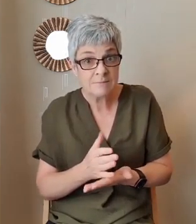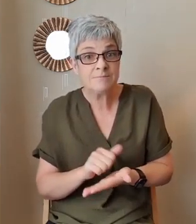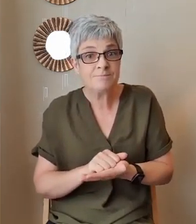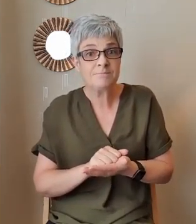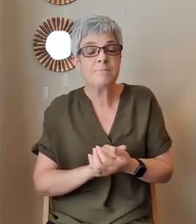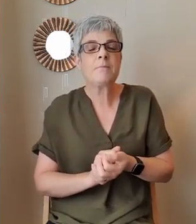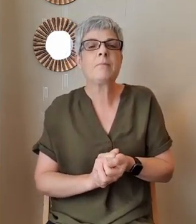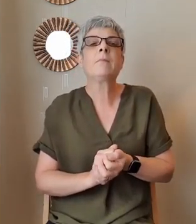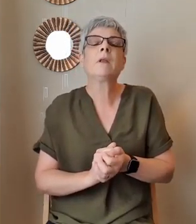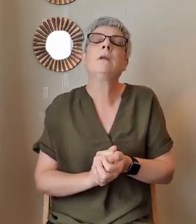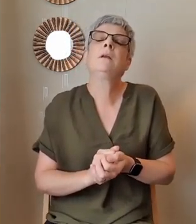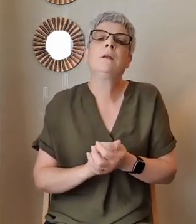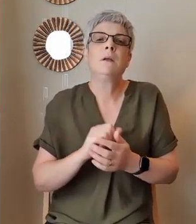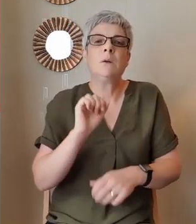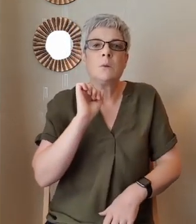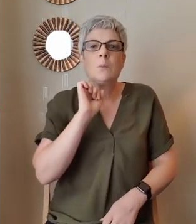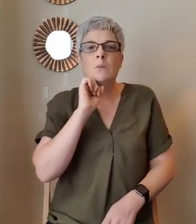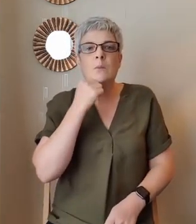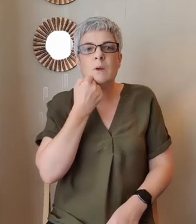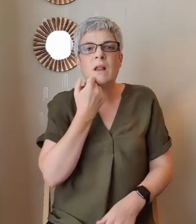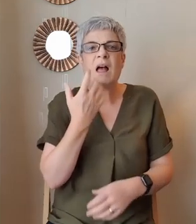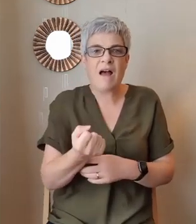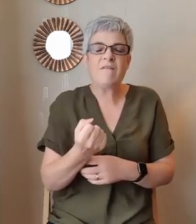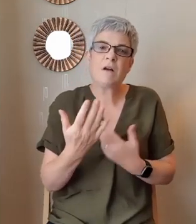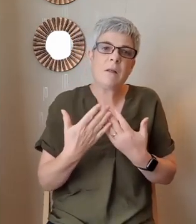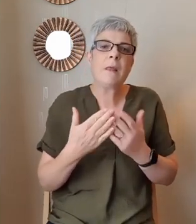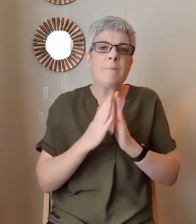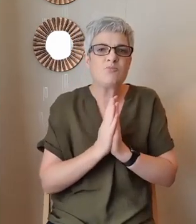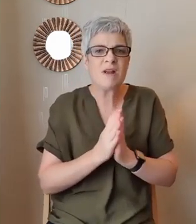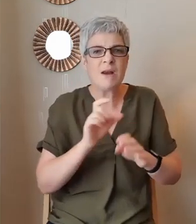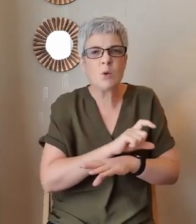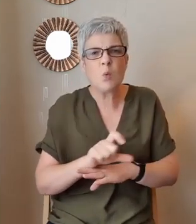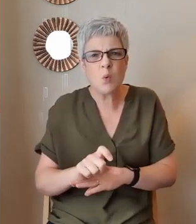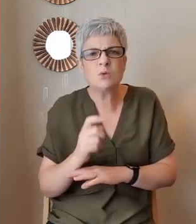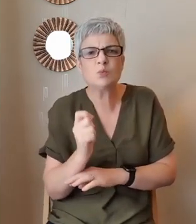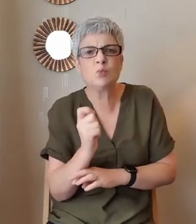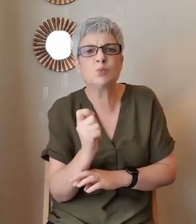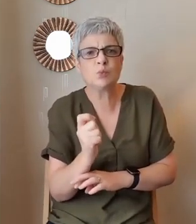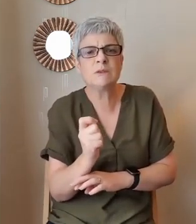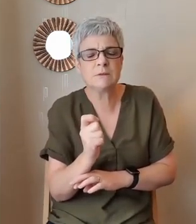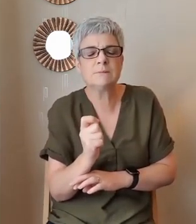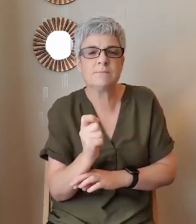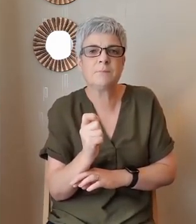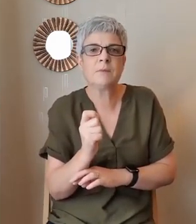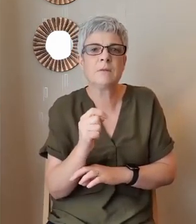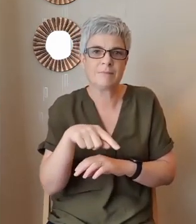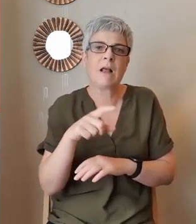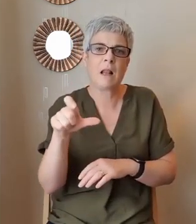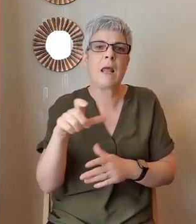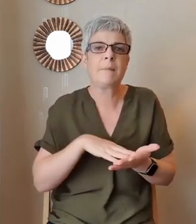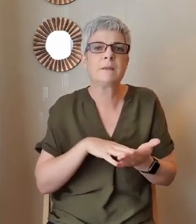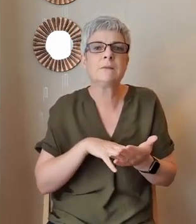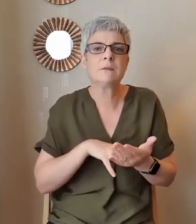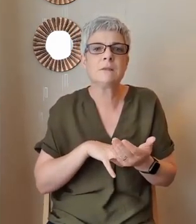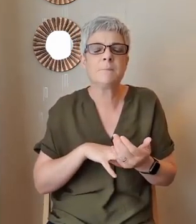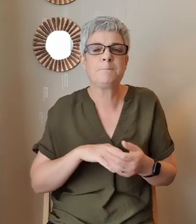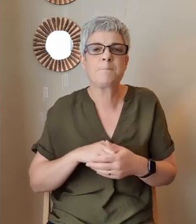We're going to be running another of the prayer course soon in Claremont. We've had two of the courses